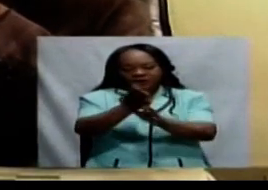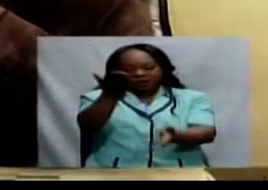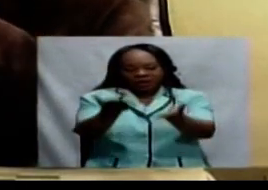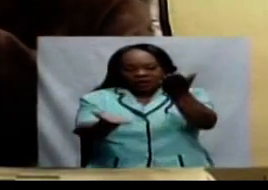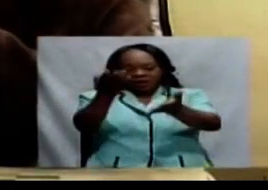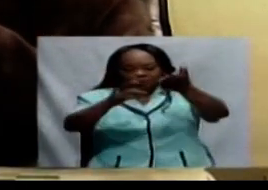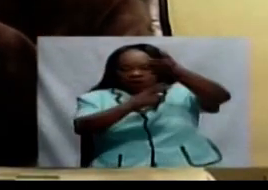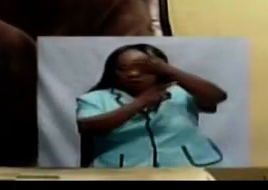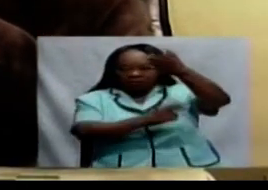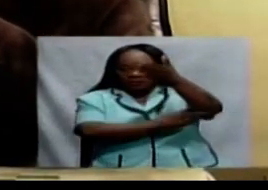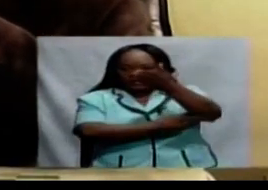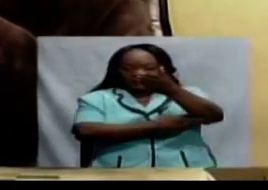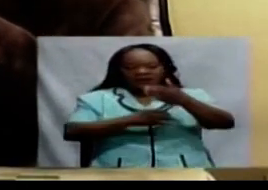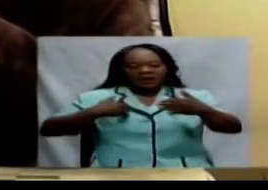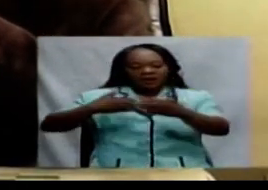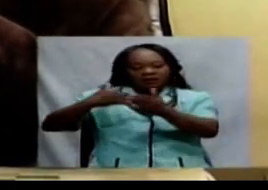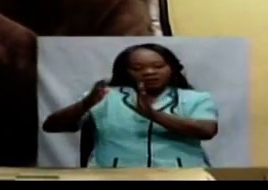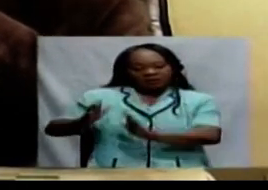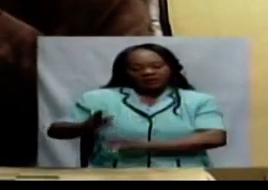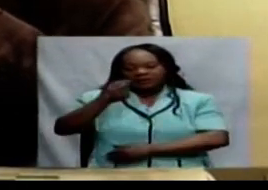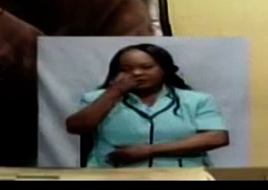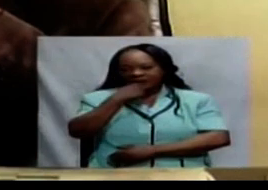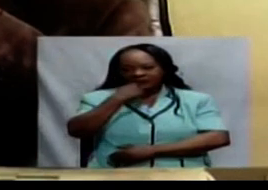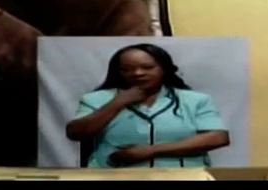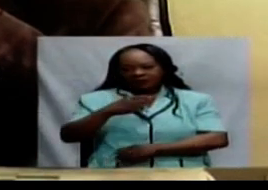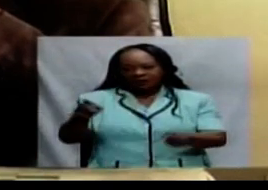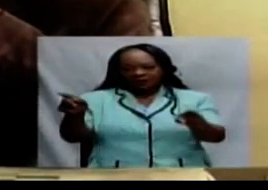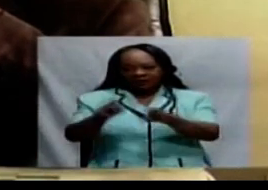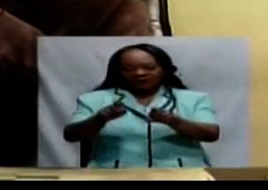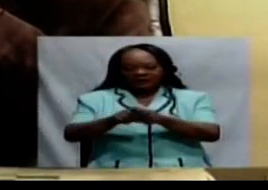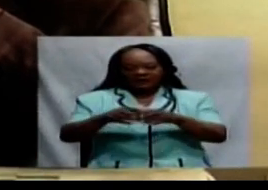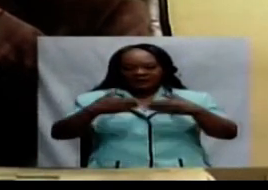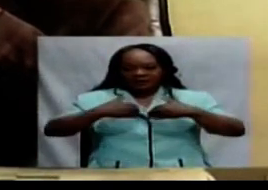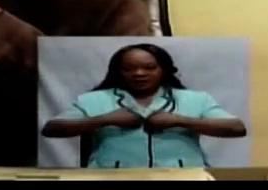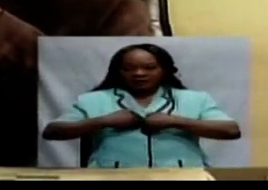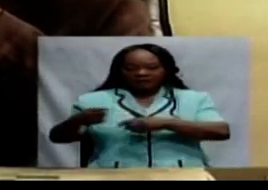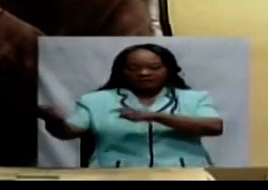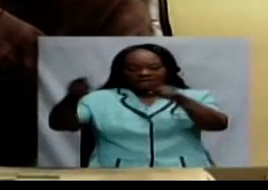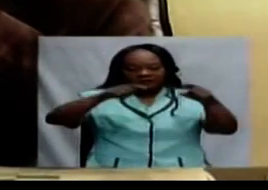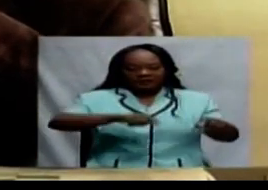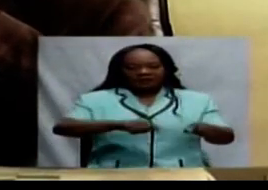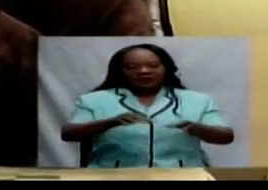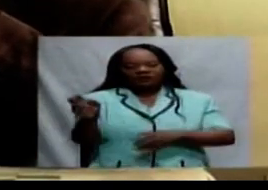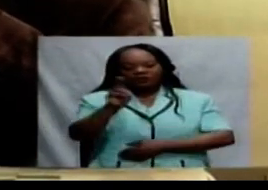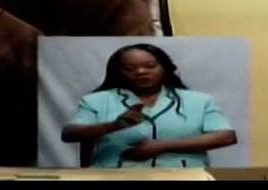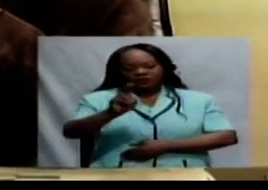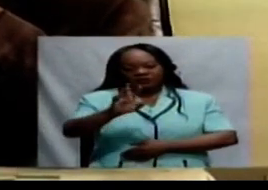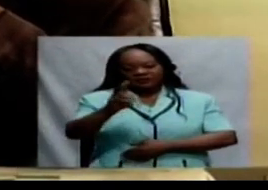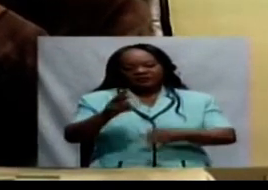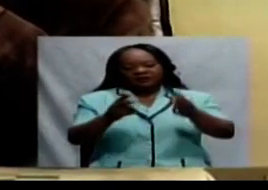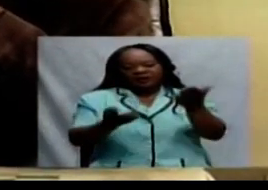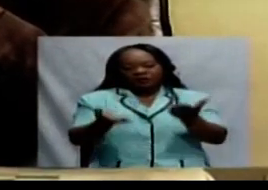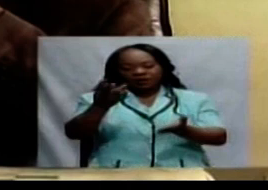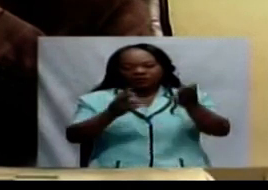because our neighboring country, the Tanzanian, have got a cement factory just 40 kilometers from here. And then